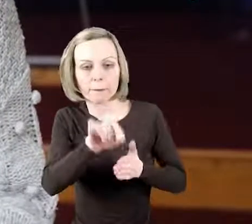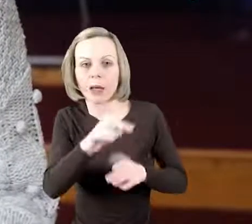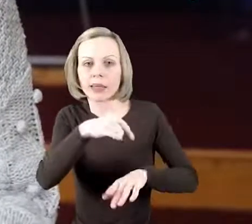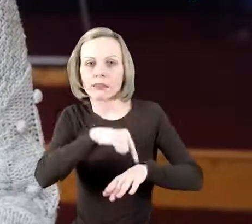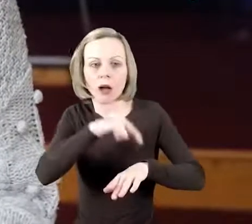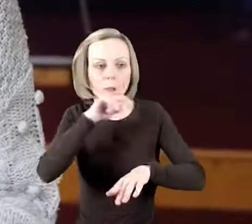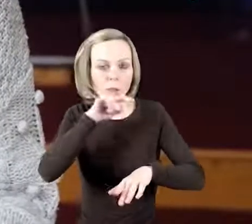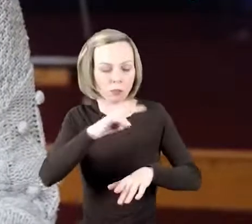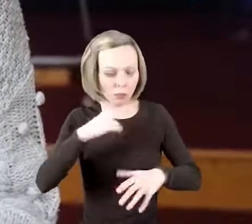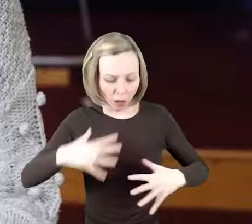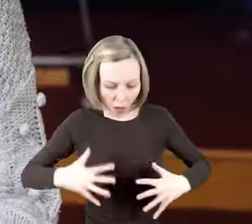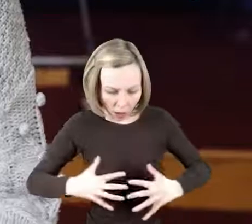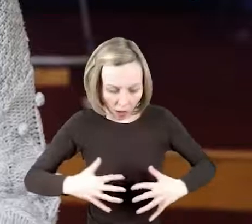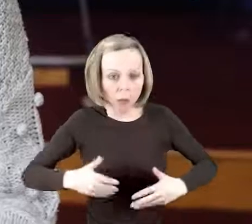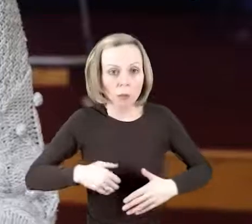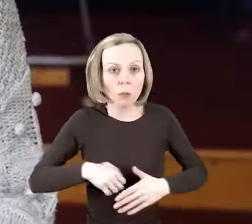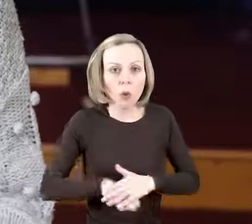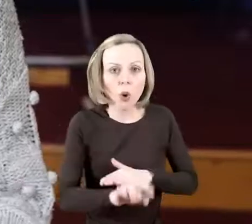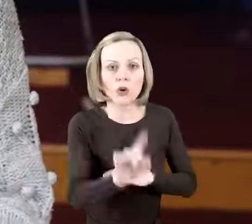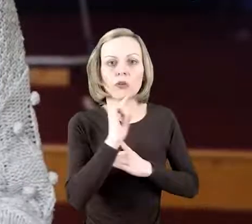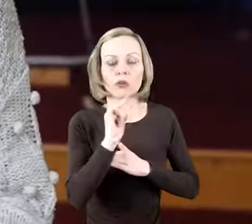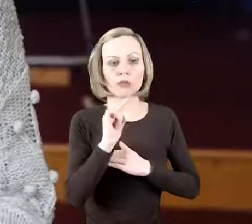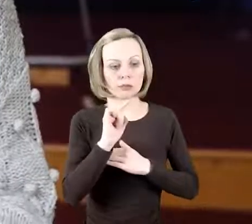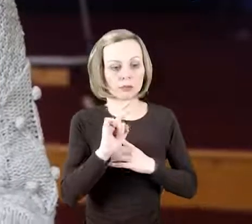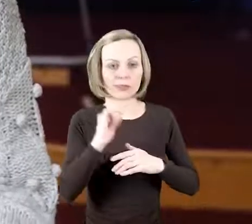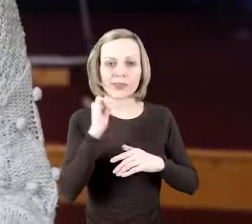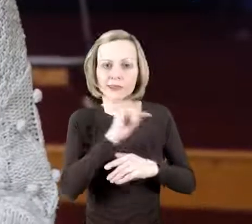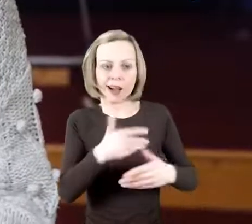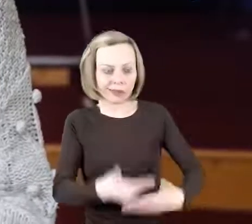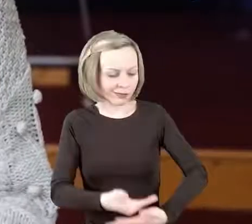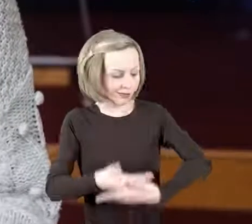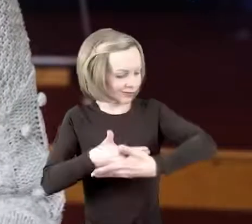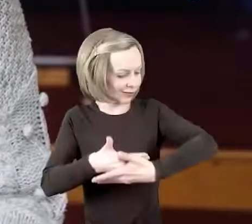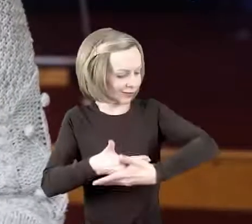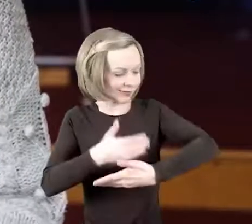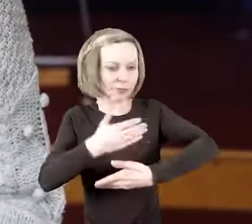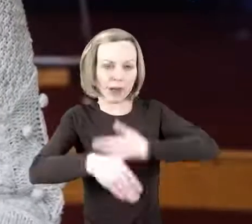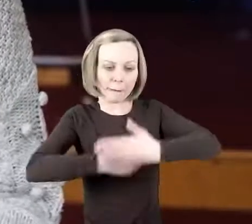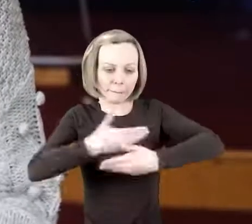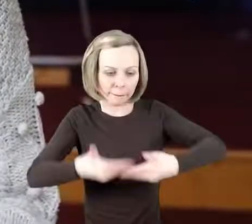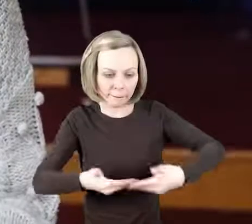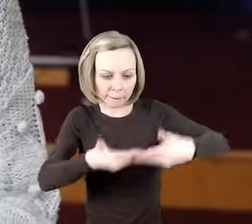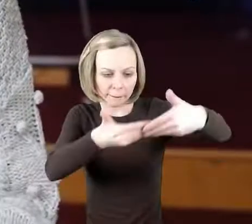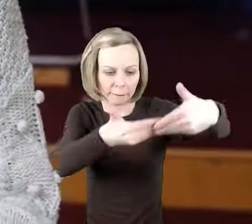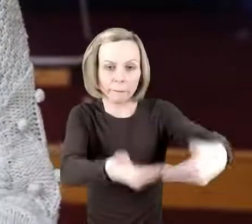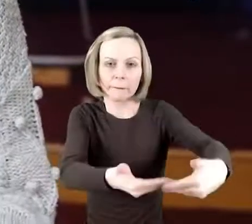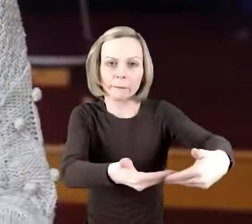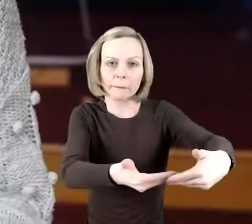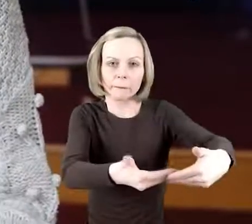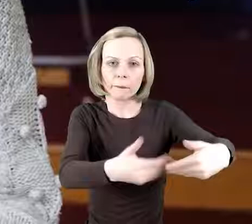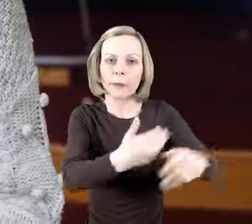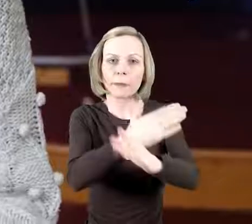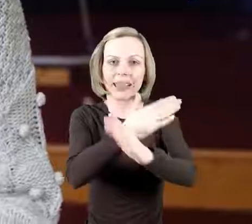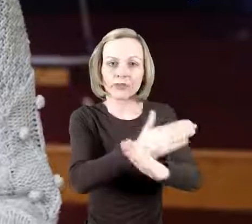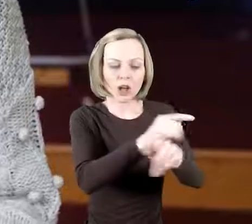be born, and she gave birth to her firstborn, a son. She wrapped him in cloths and placed him in a manger, because